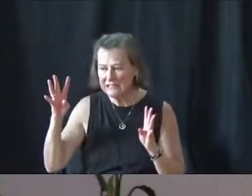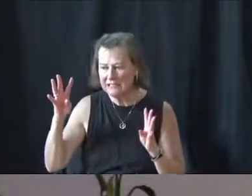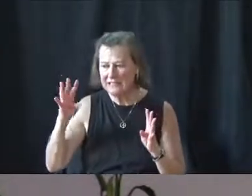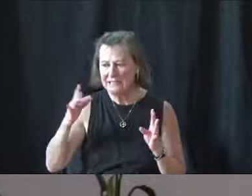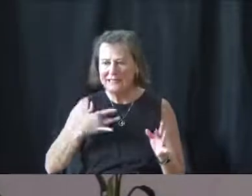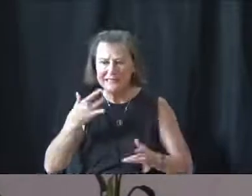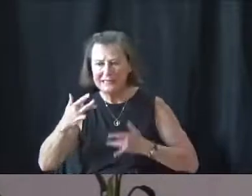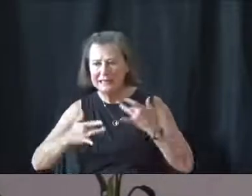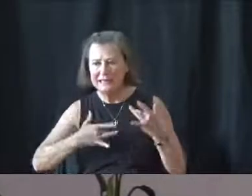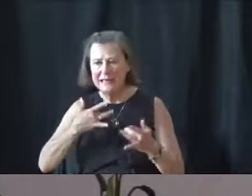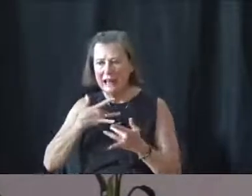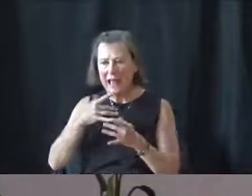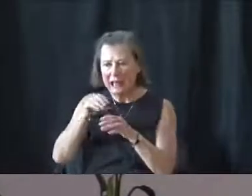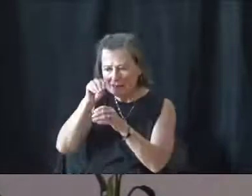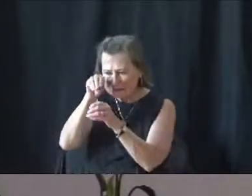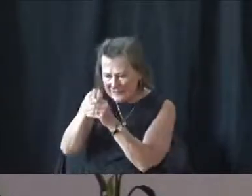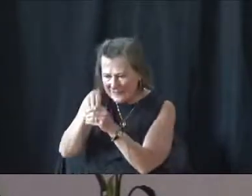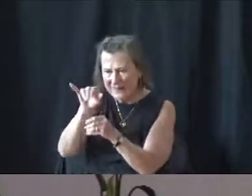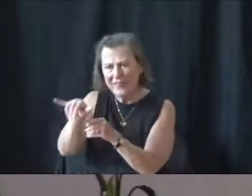delight embedded therein.